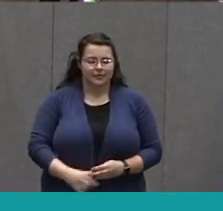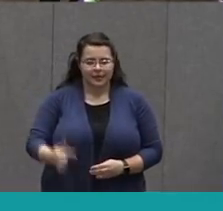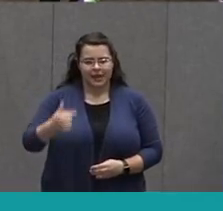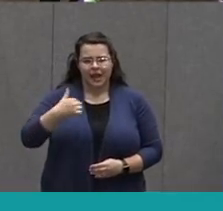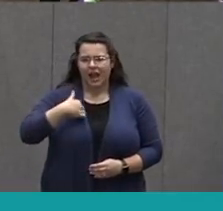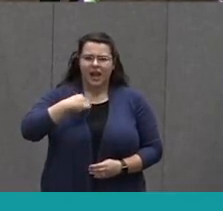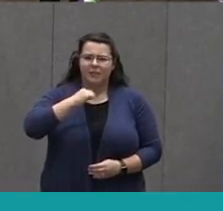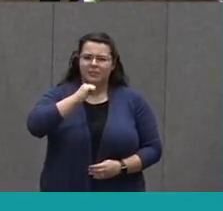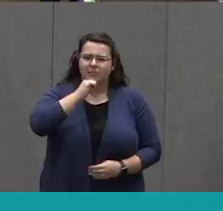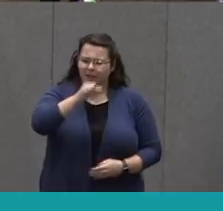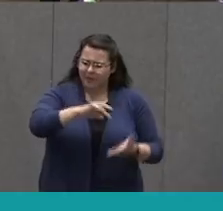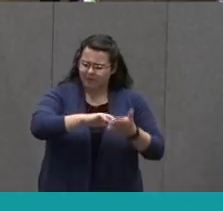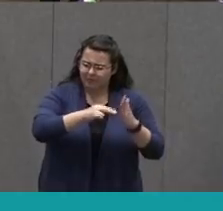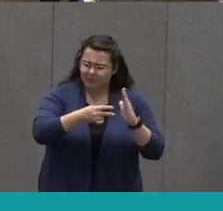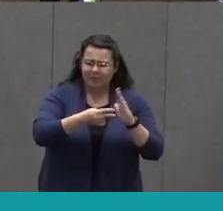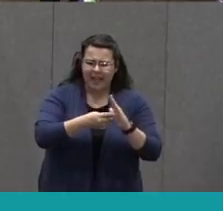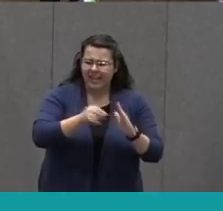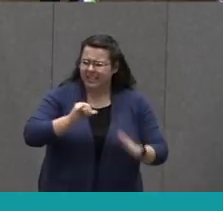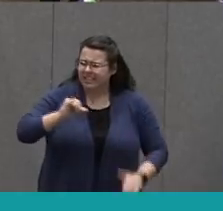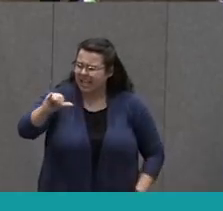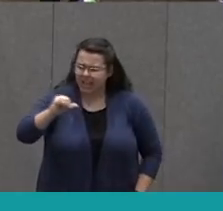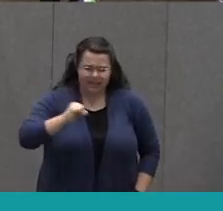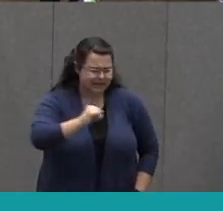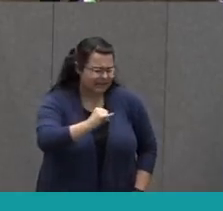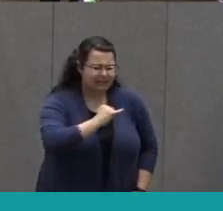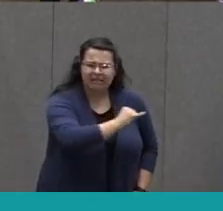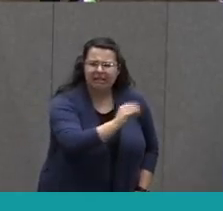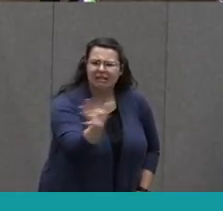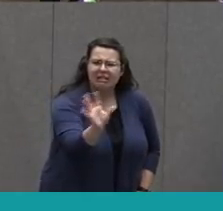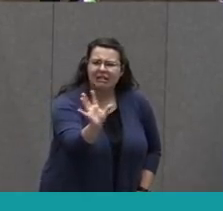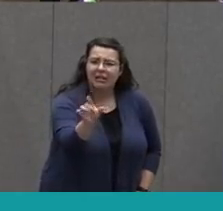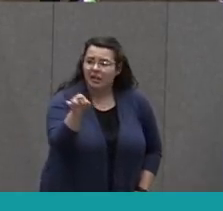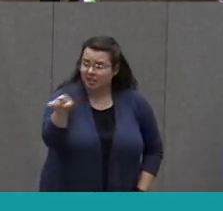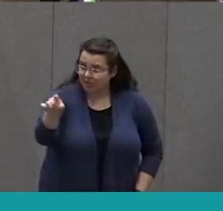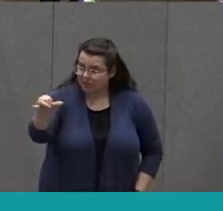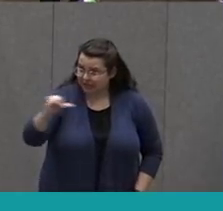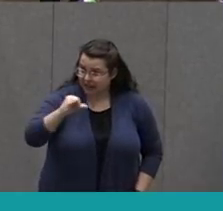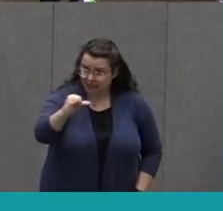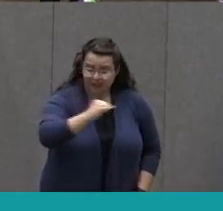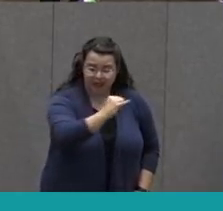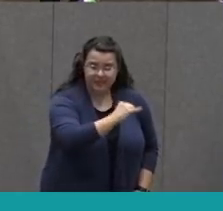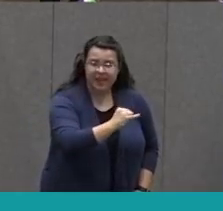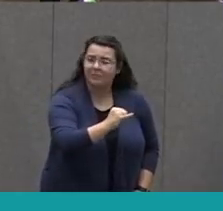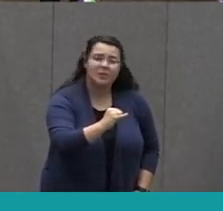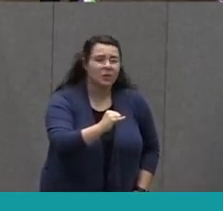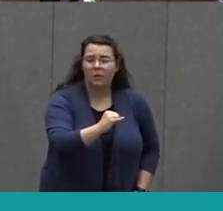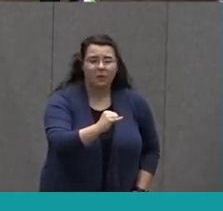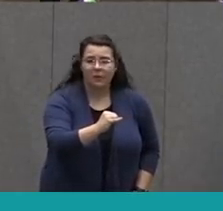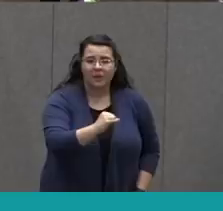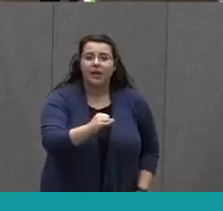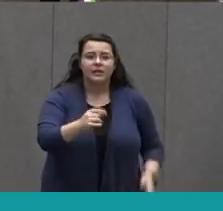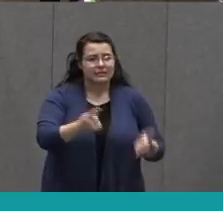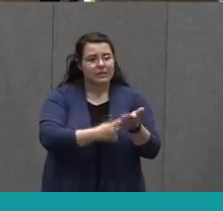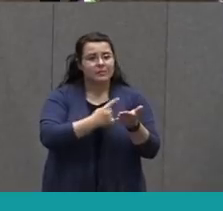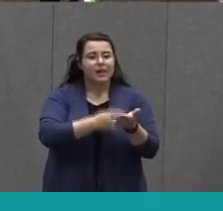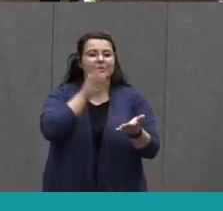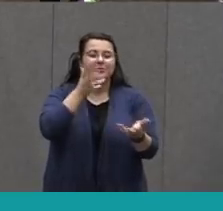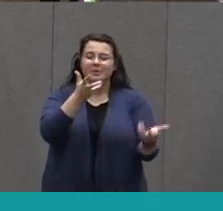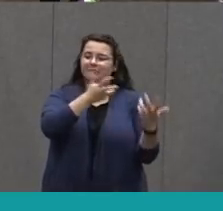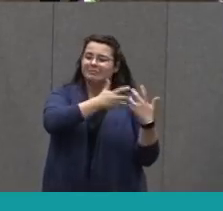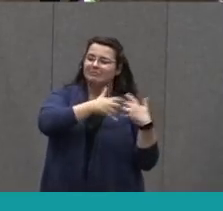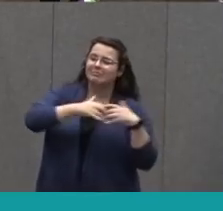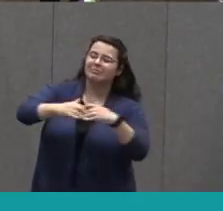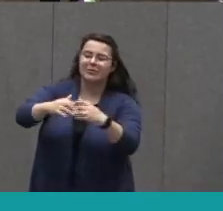I'm not meant to be like you, and you're not meant to be like me. Sometimes we will get along,